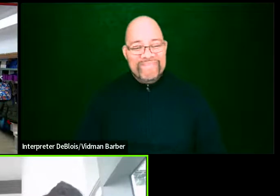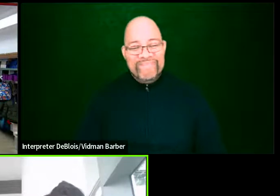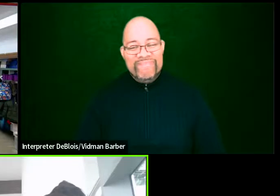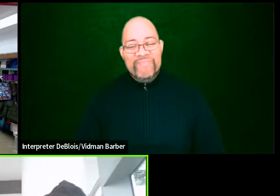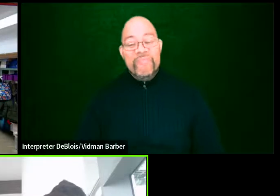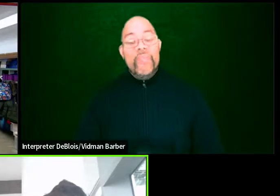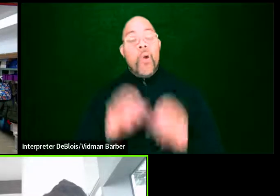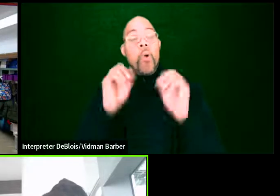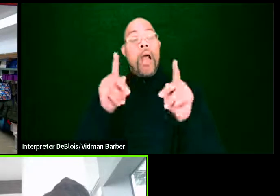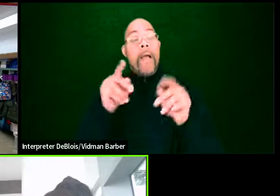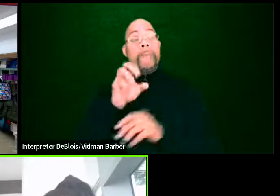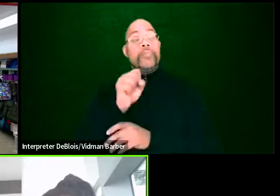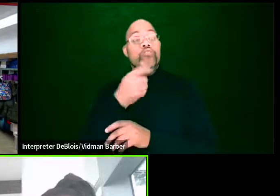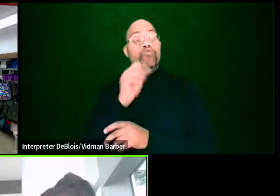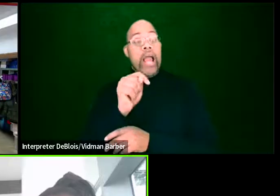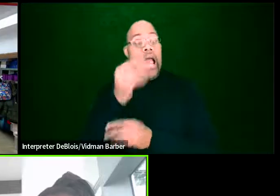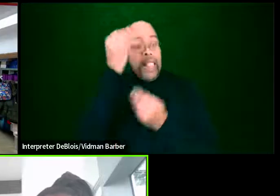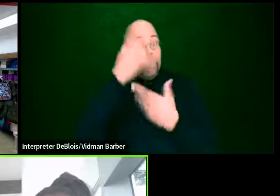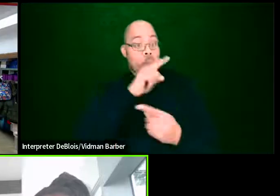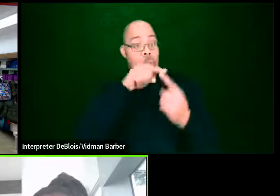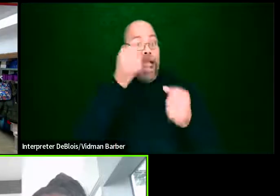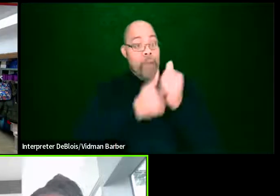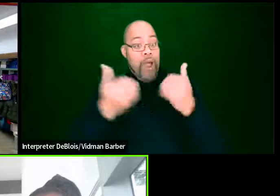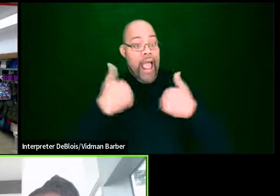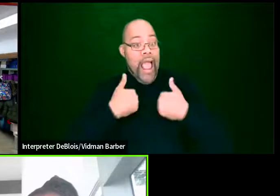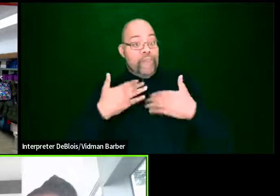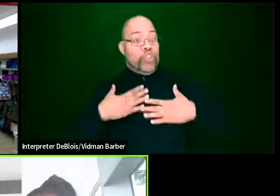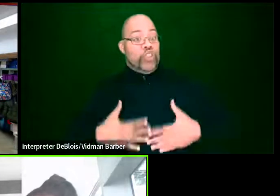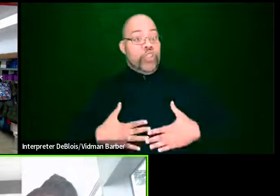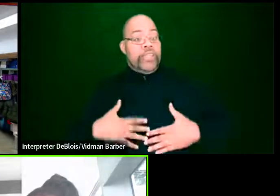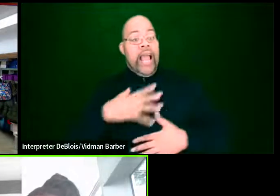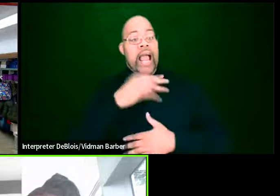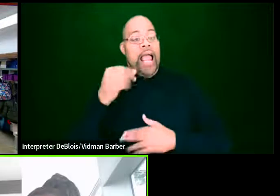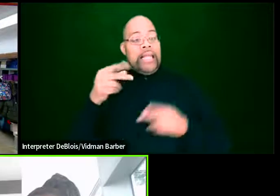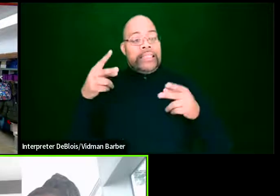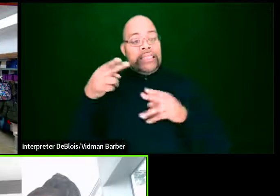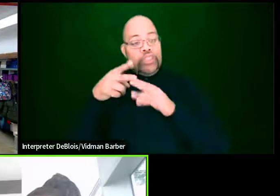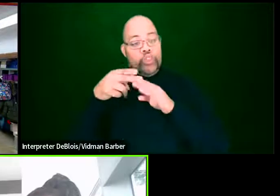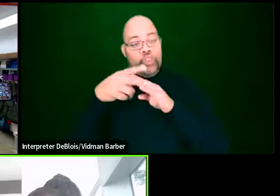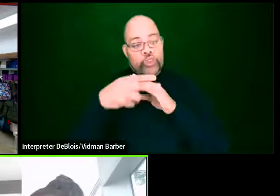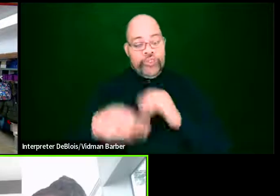Okay, Miss Grant, let me know when everyone has their shirts and scissors.